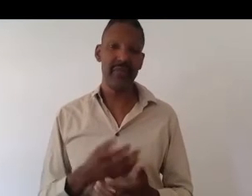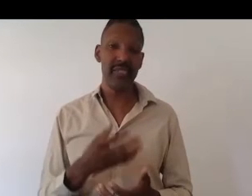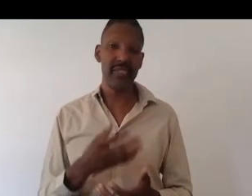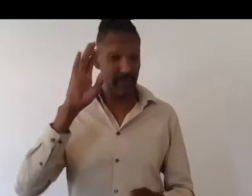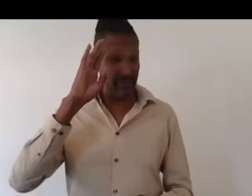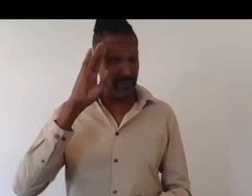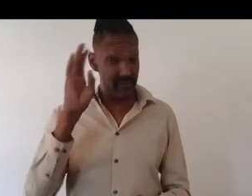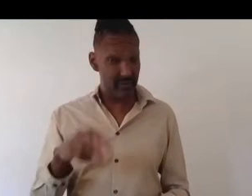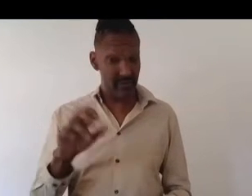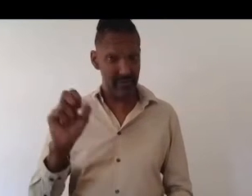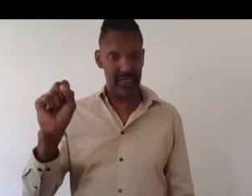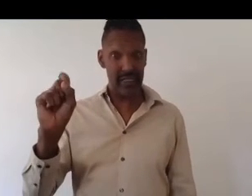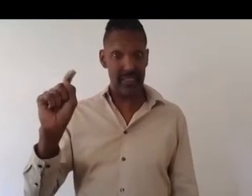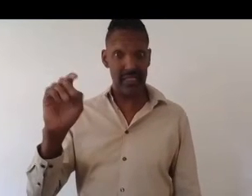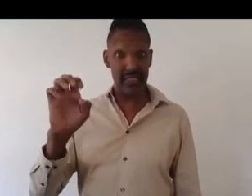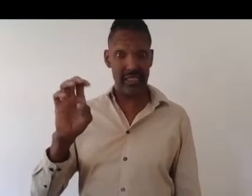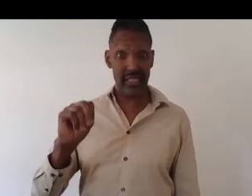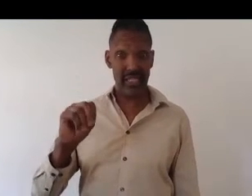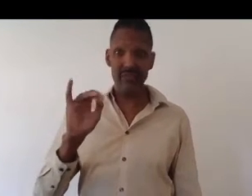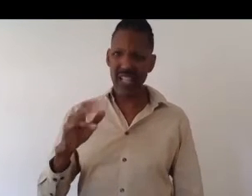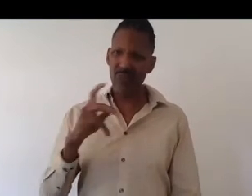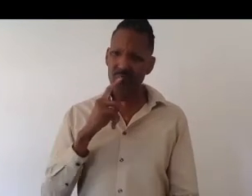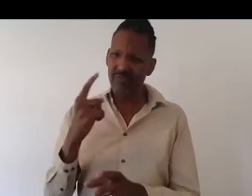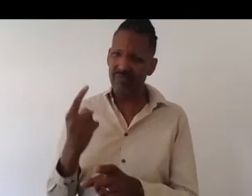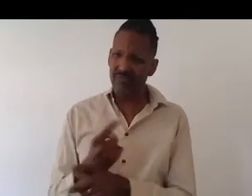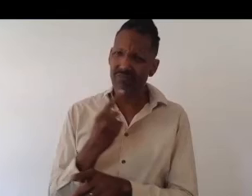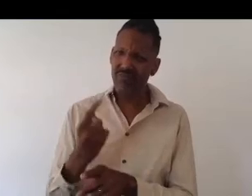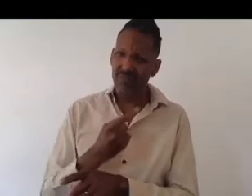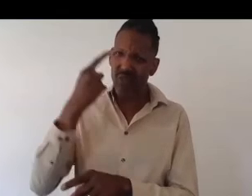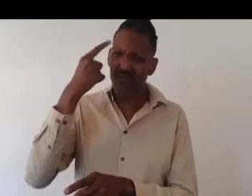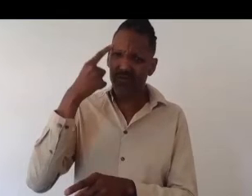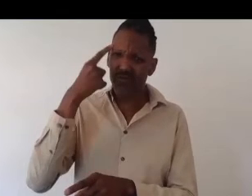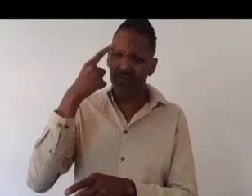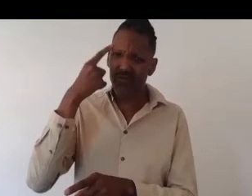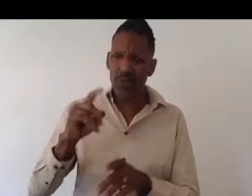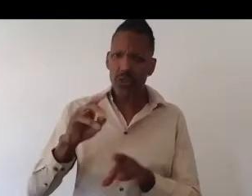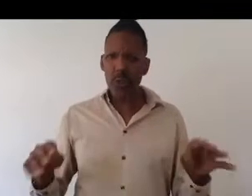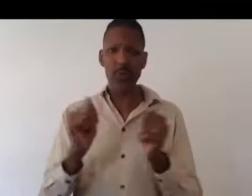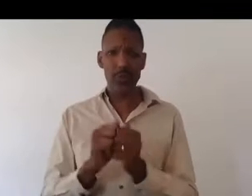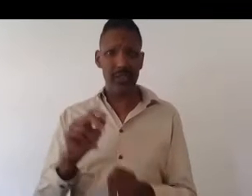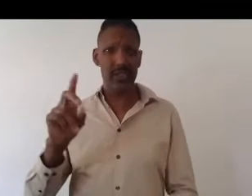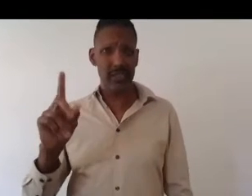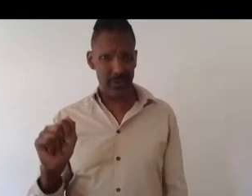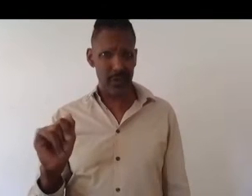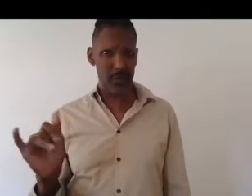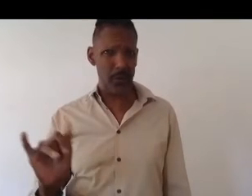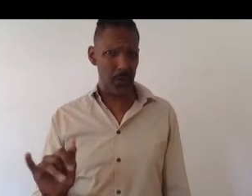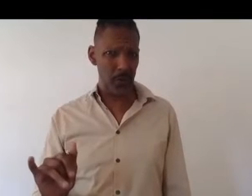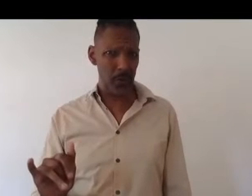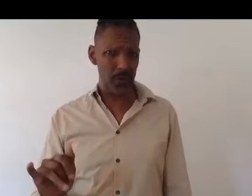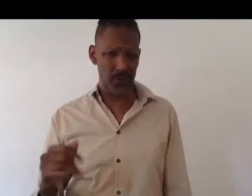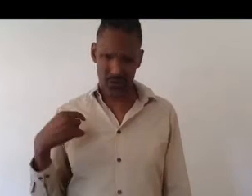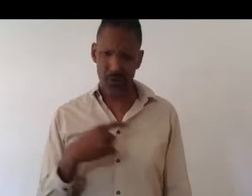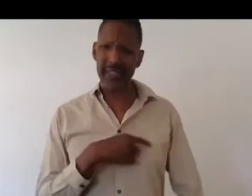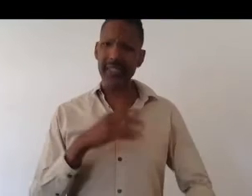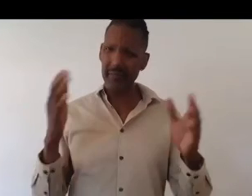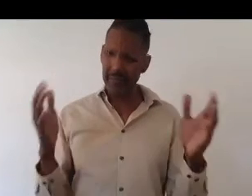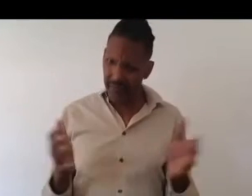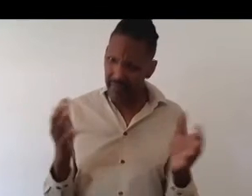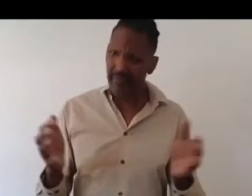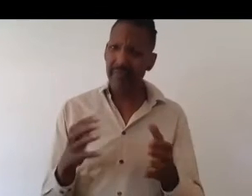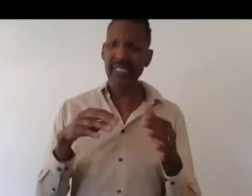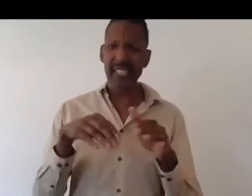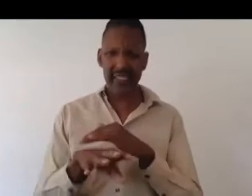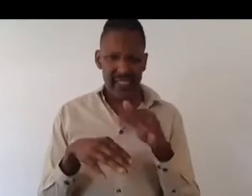disabilities. STEM is accessible, and when it's done right, it can be valuable for everyone. So STEM is